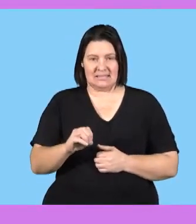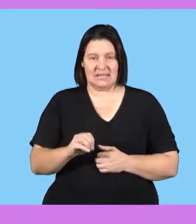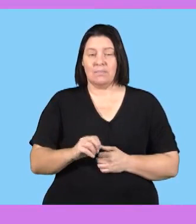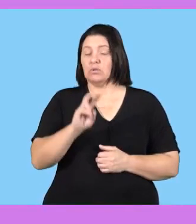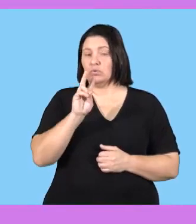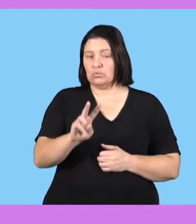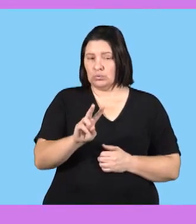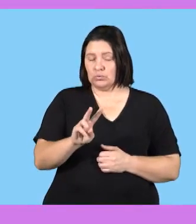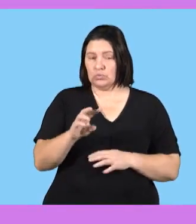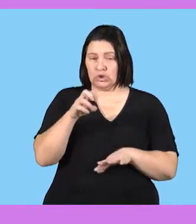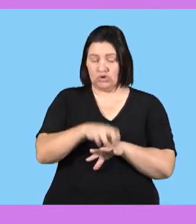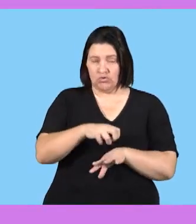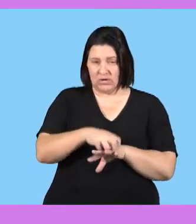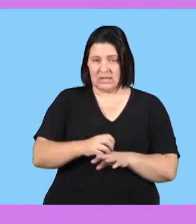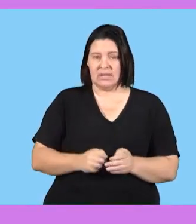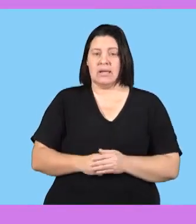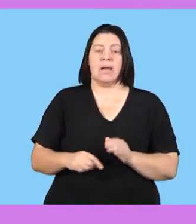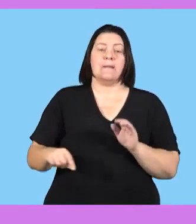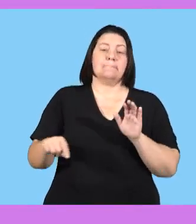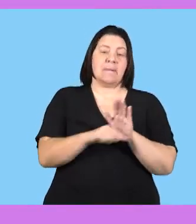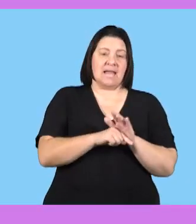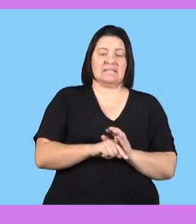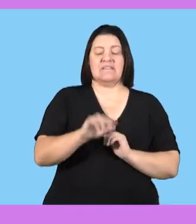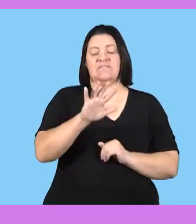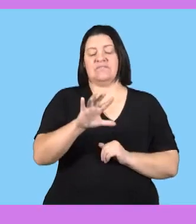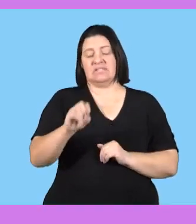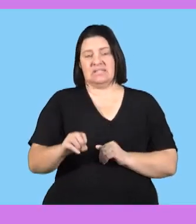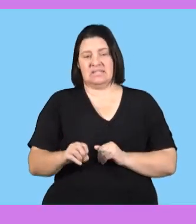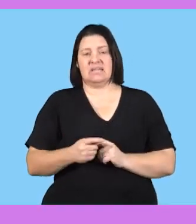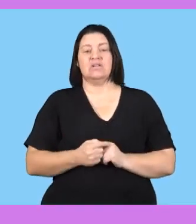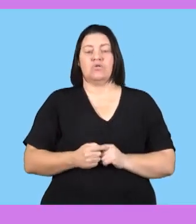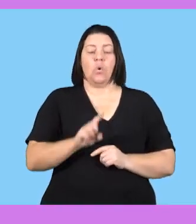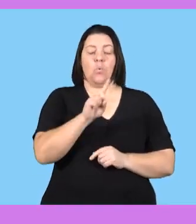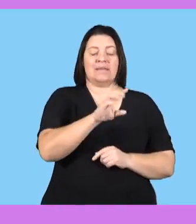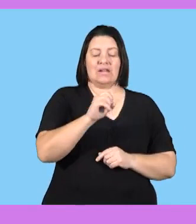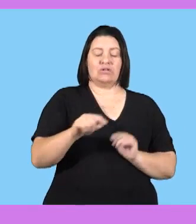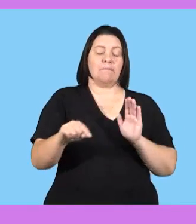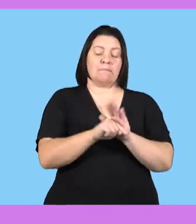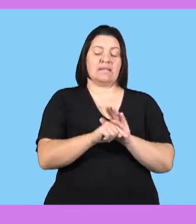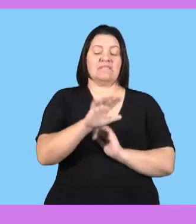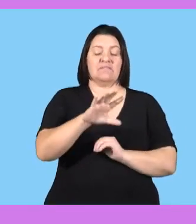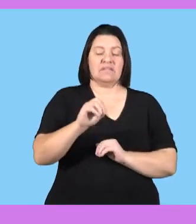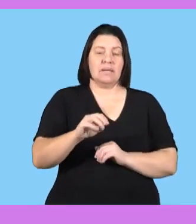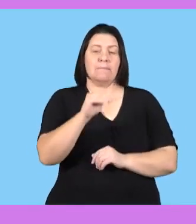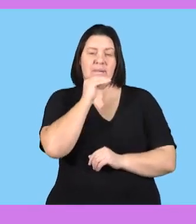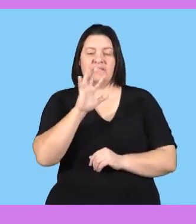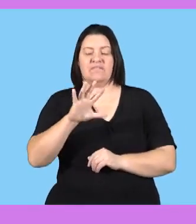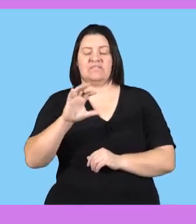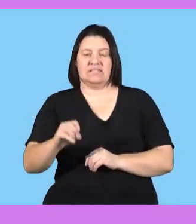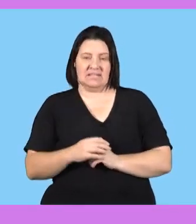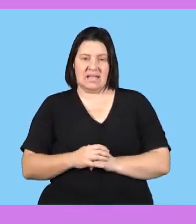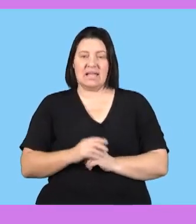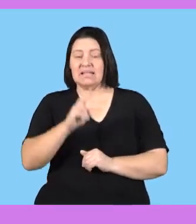is for 2 pieces of jewelry, subtract 50, and 100 minus 50, it's